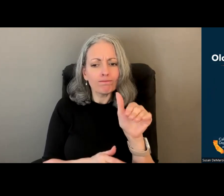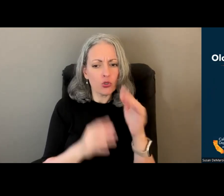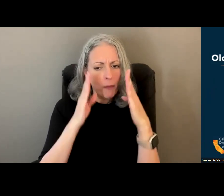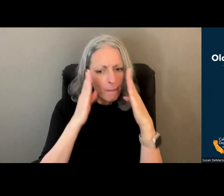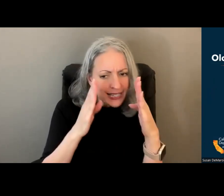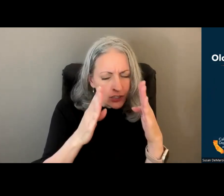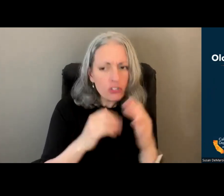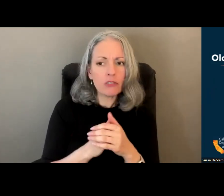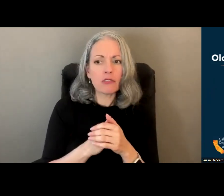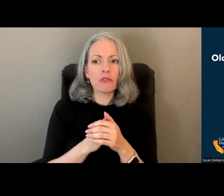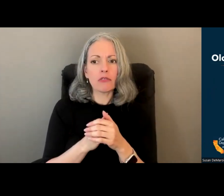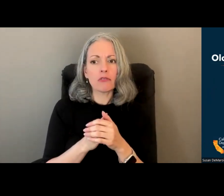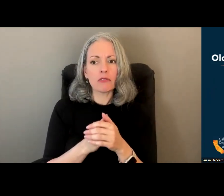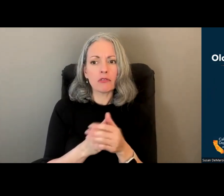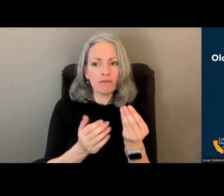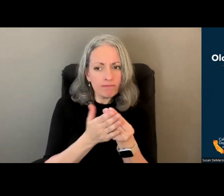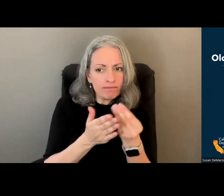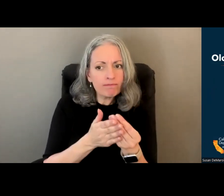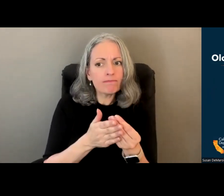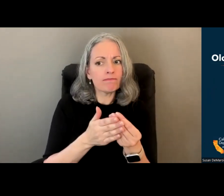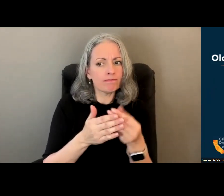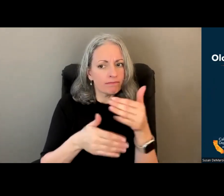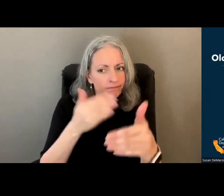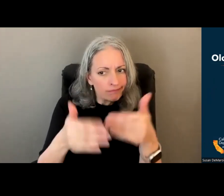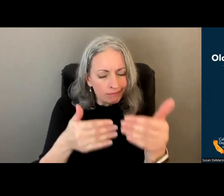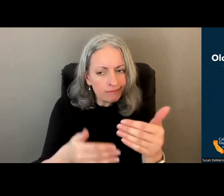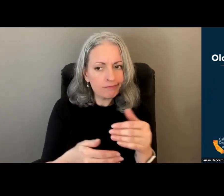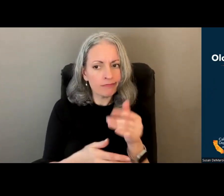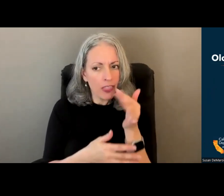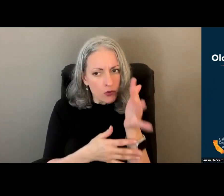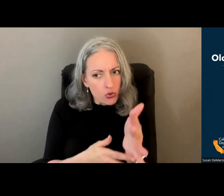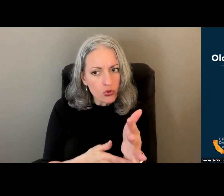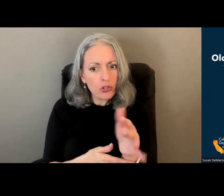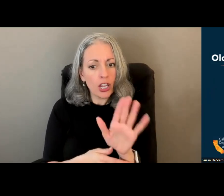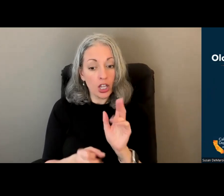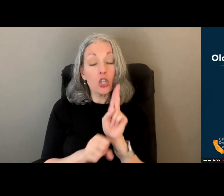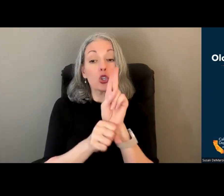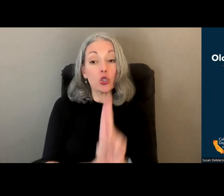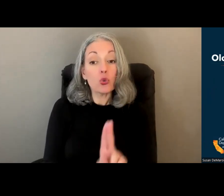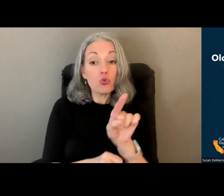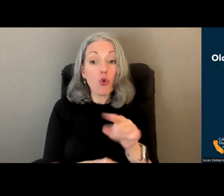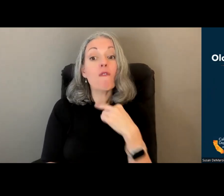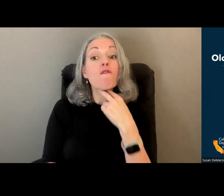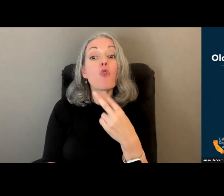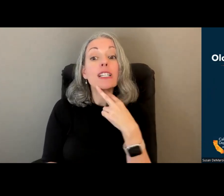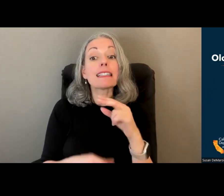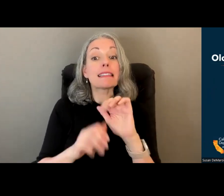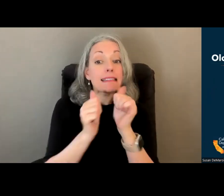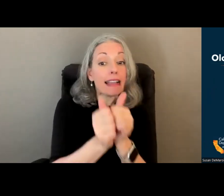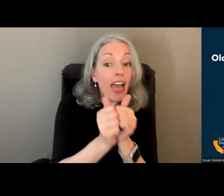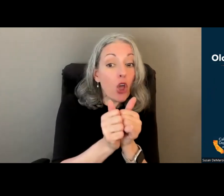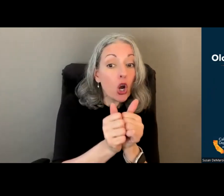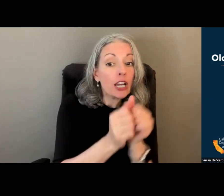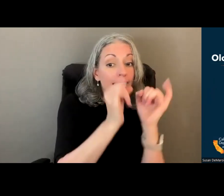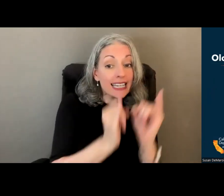attention to budget proceedings going forward, and to use your voices individually, collectively, and as an advisory